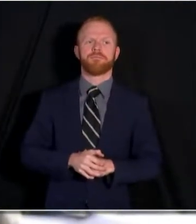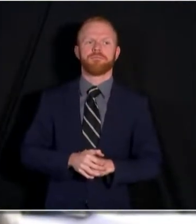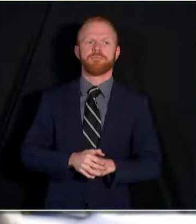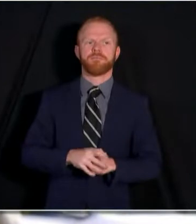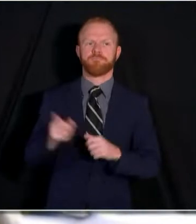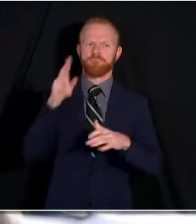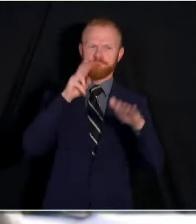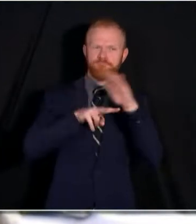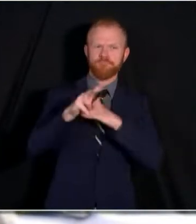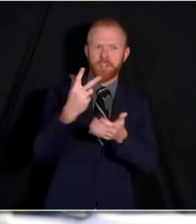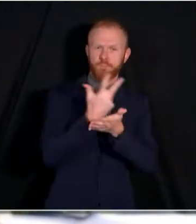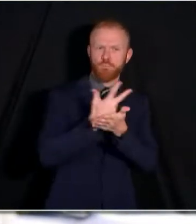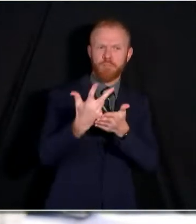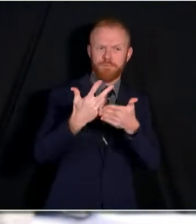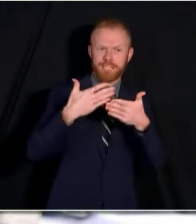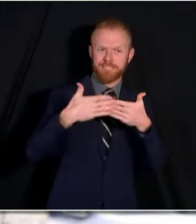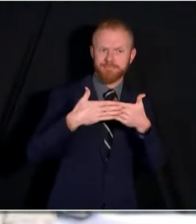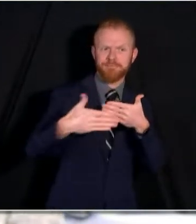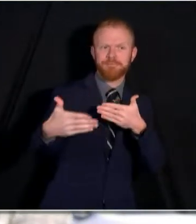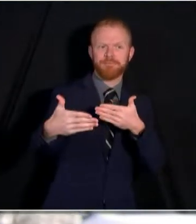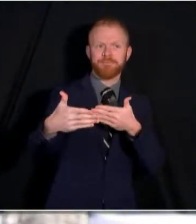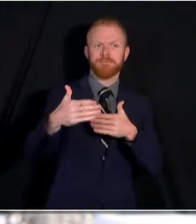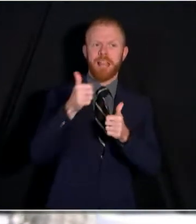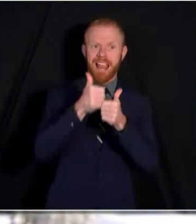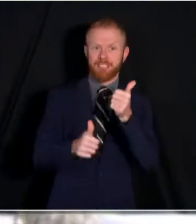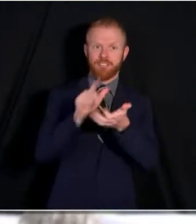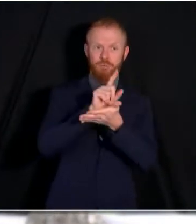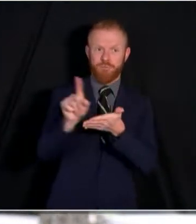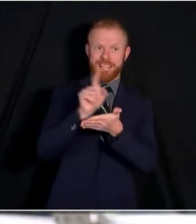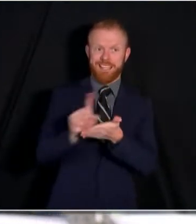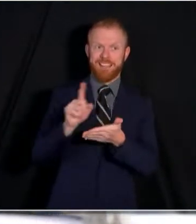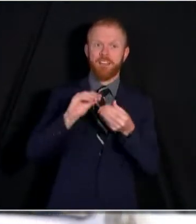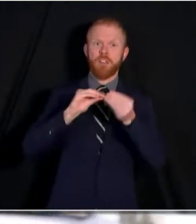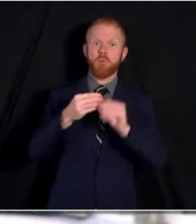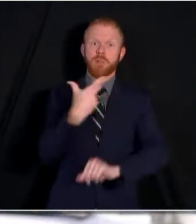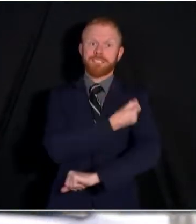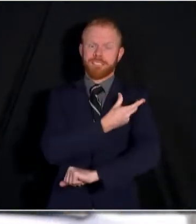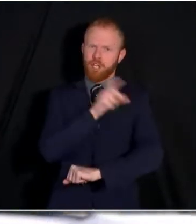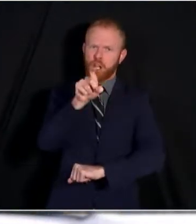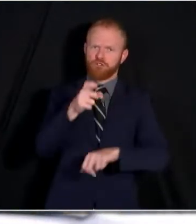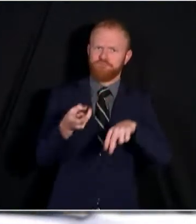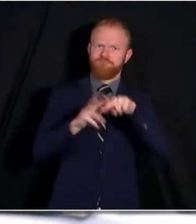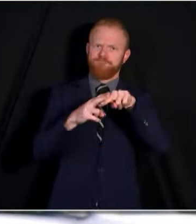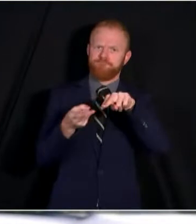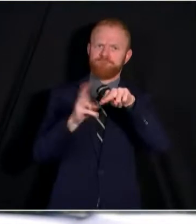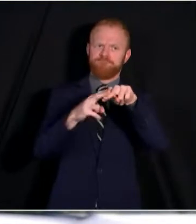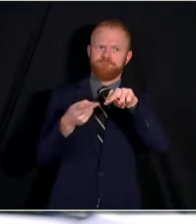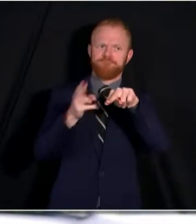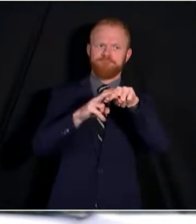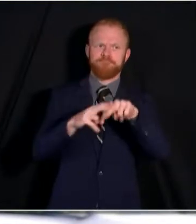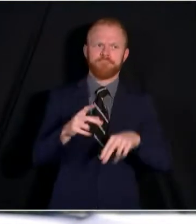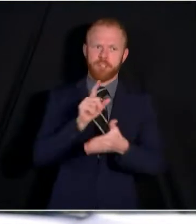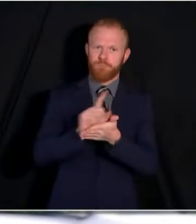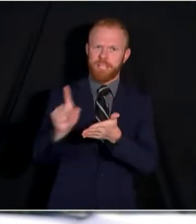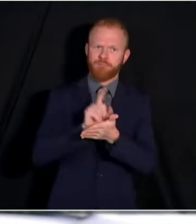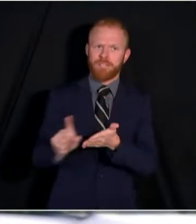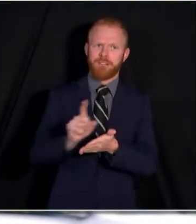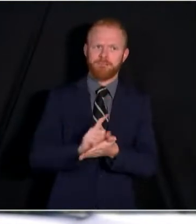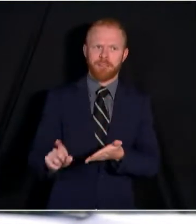week, since he's come into office, that number has gone up each week. So, and has increased over time,